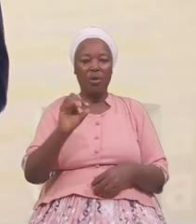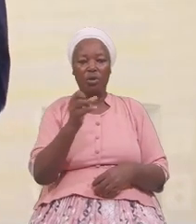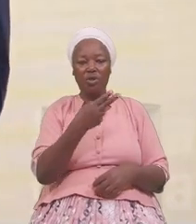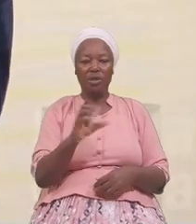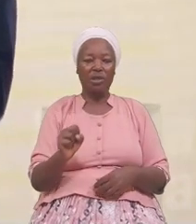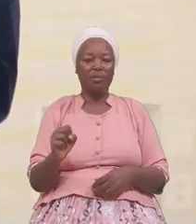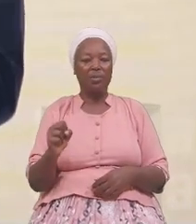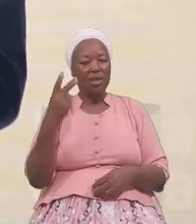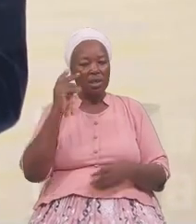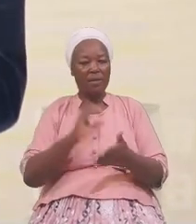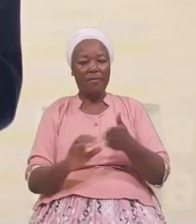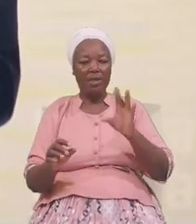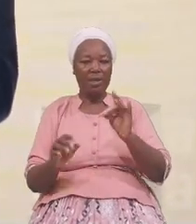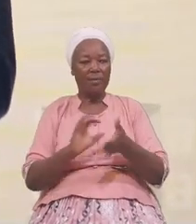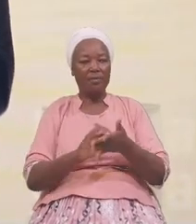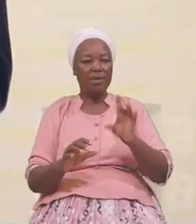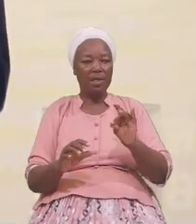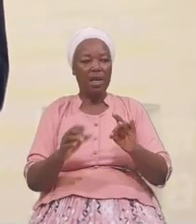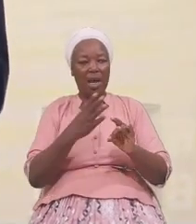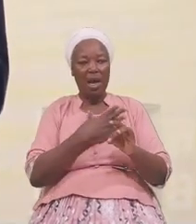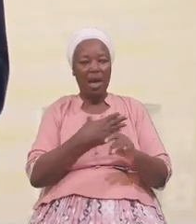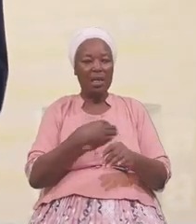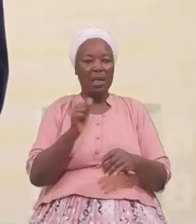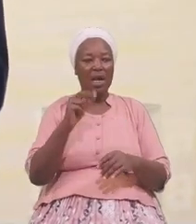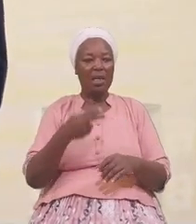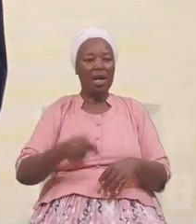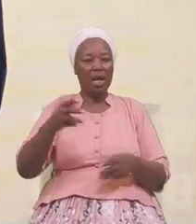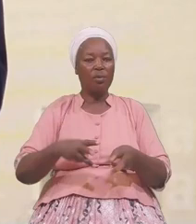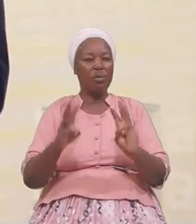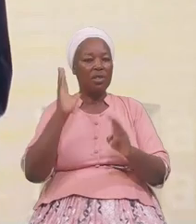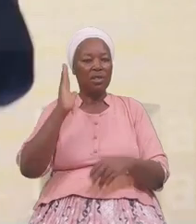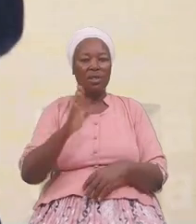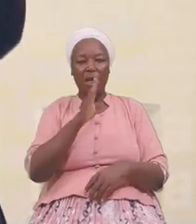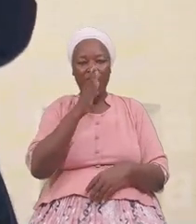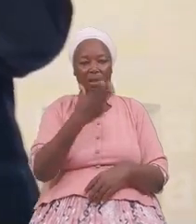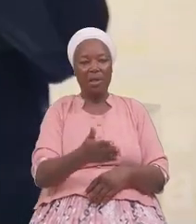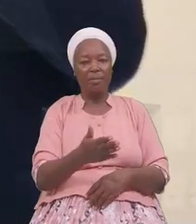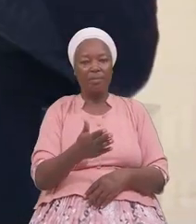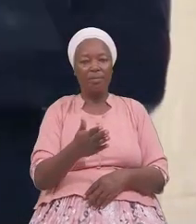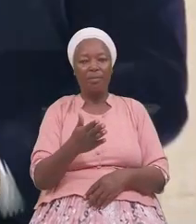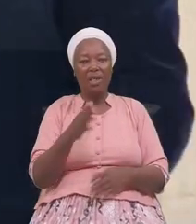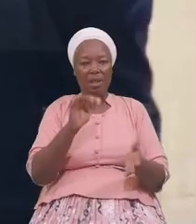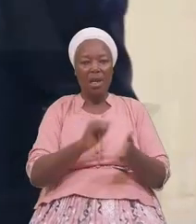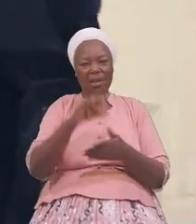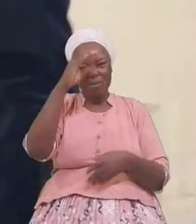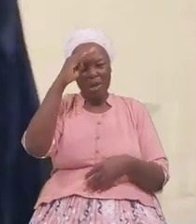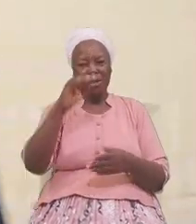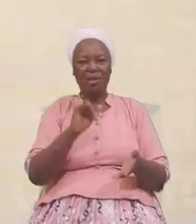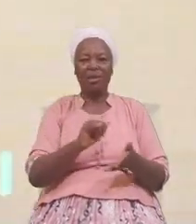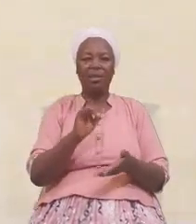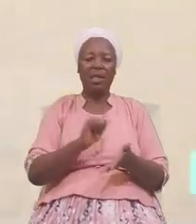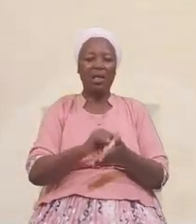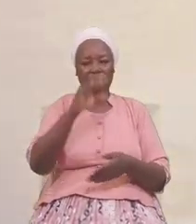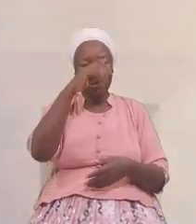verse 8, it says, and an highway shall be there. That man, Bartimaeus,